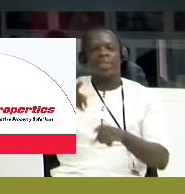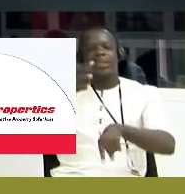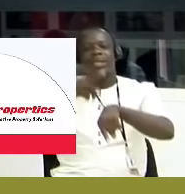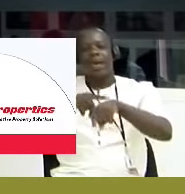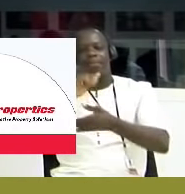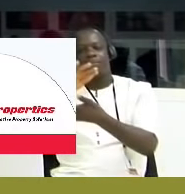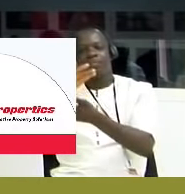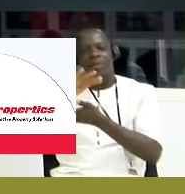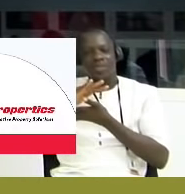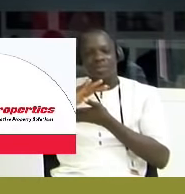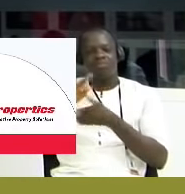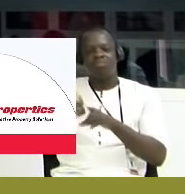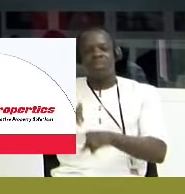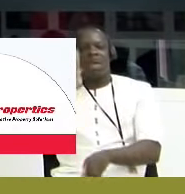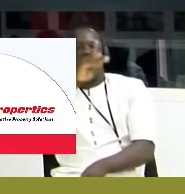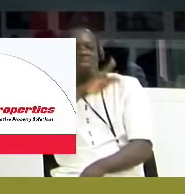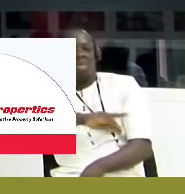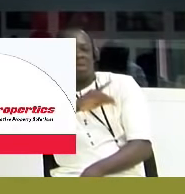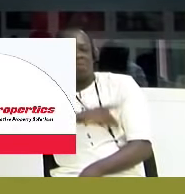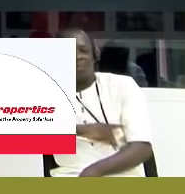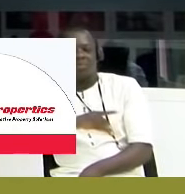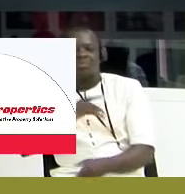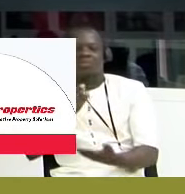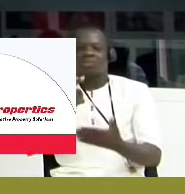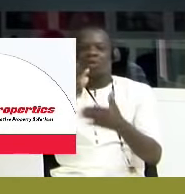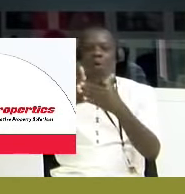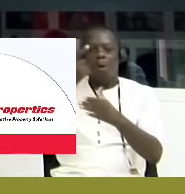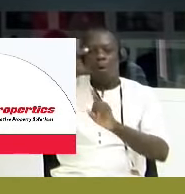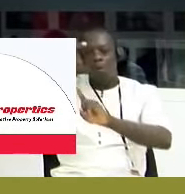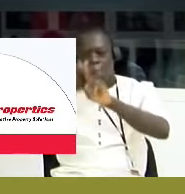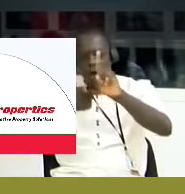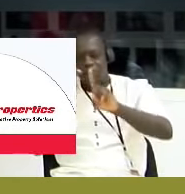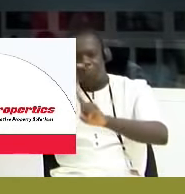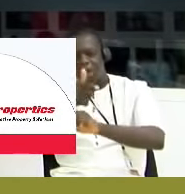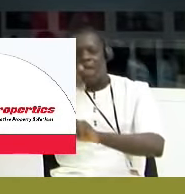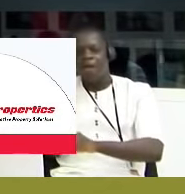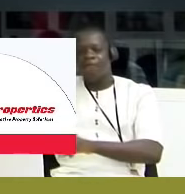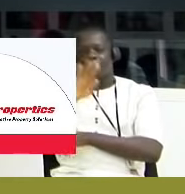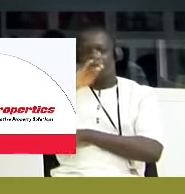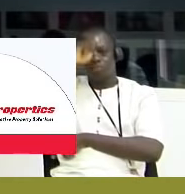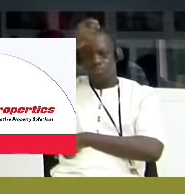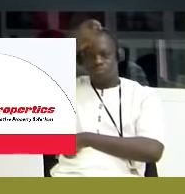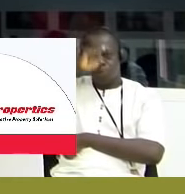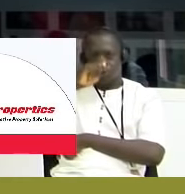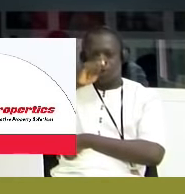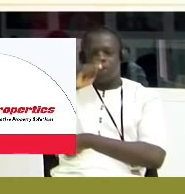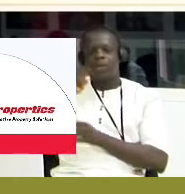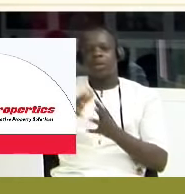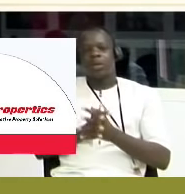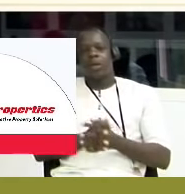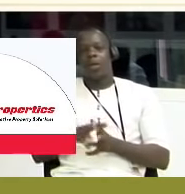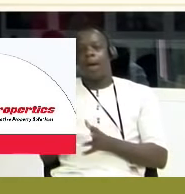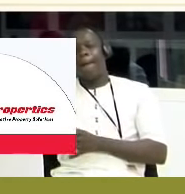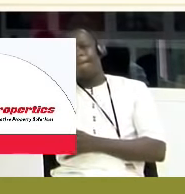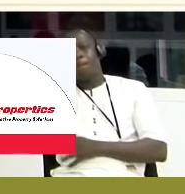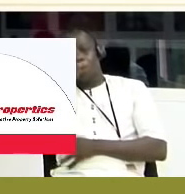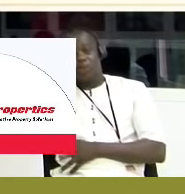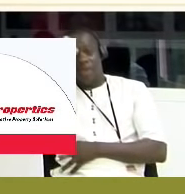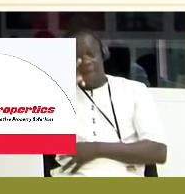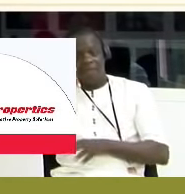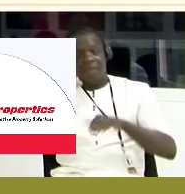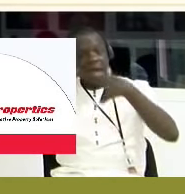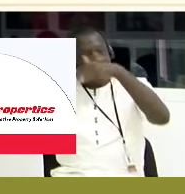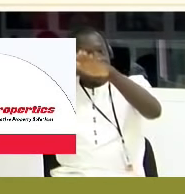of benefits or salary from the police? Because when you are dismissed, you don't receive any